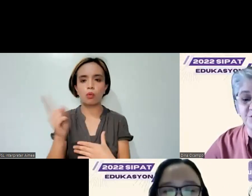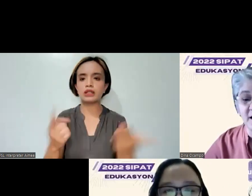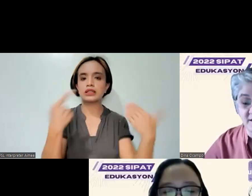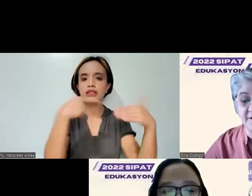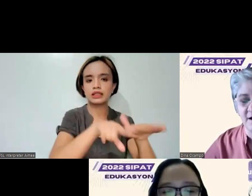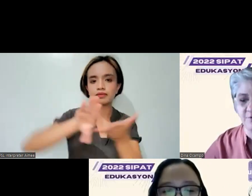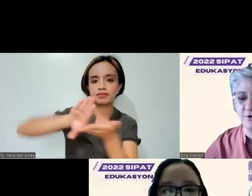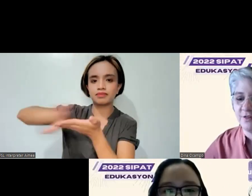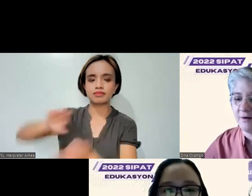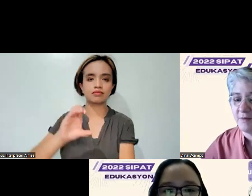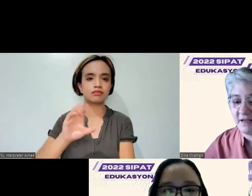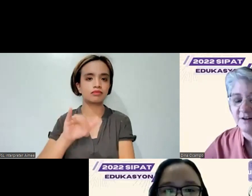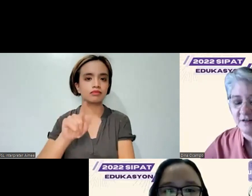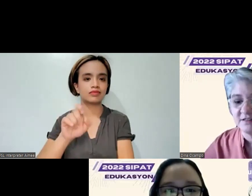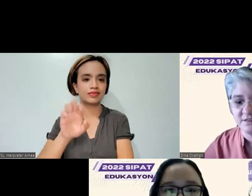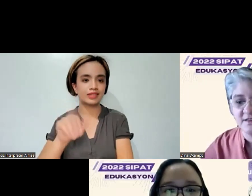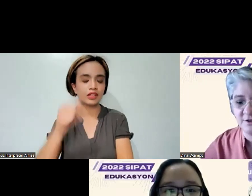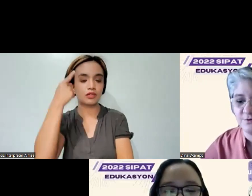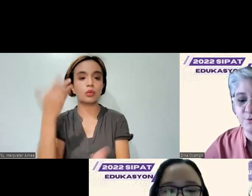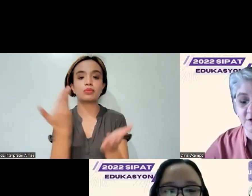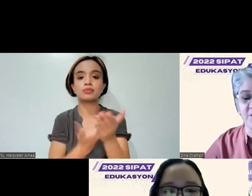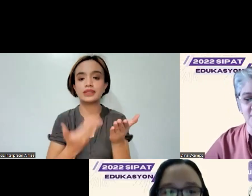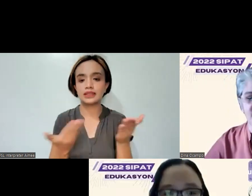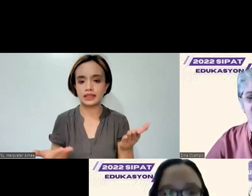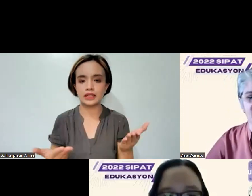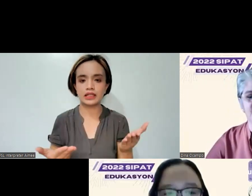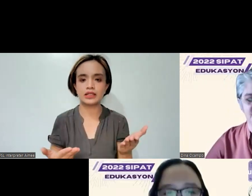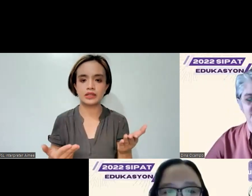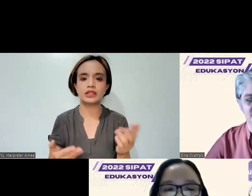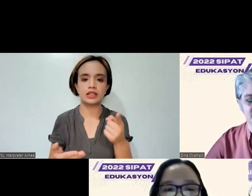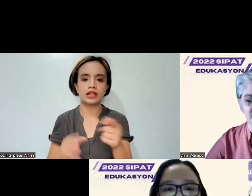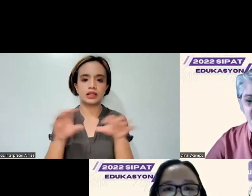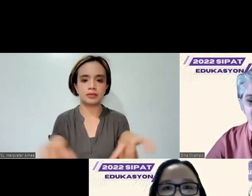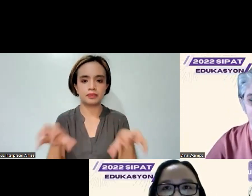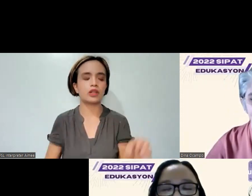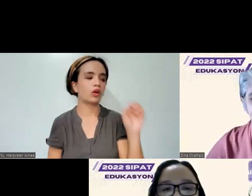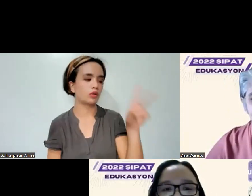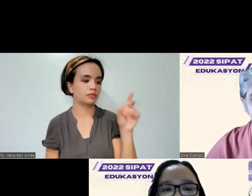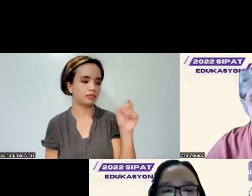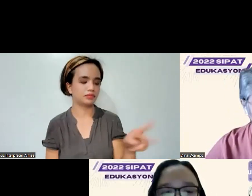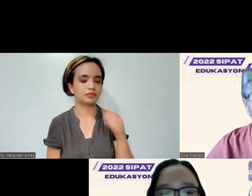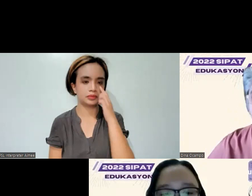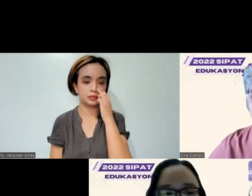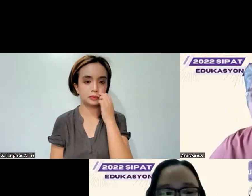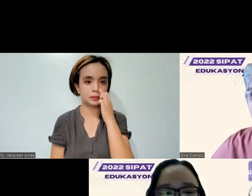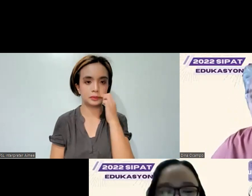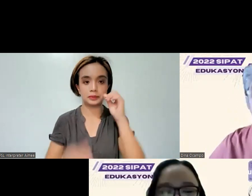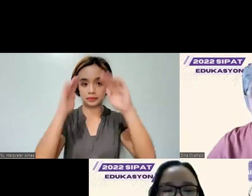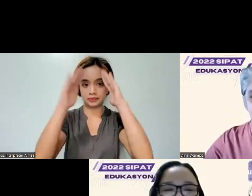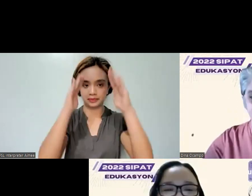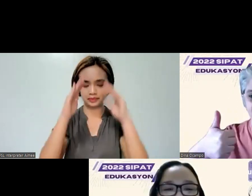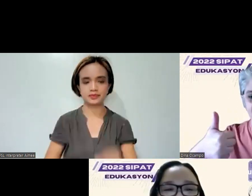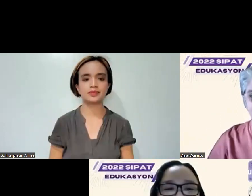exclusion criteria for the materials that you worked on? Thank you. Okay. So, hello po.